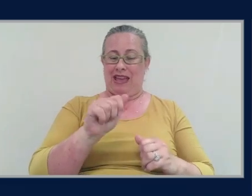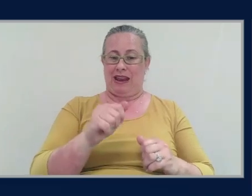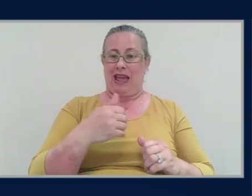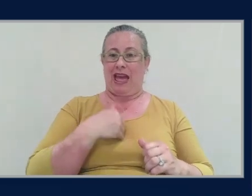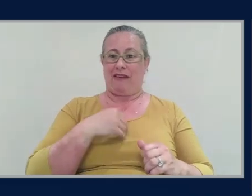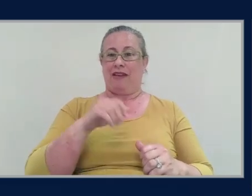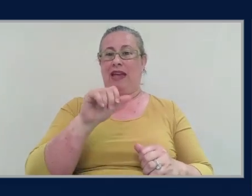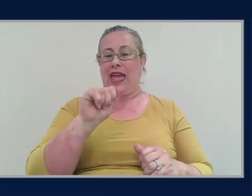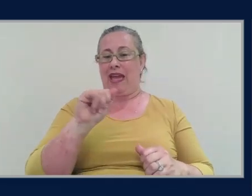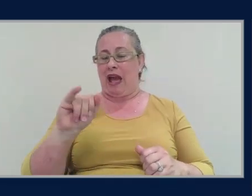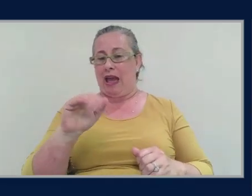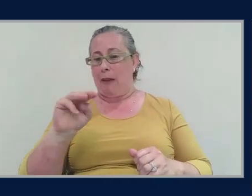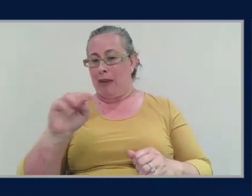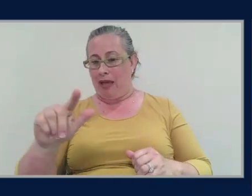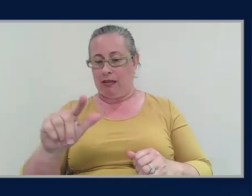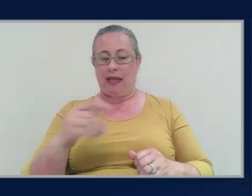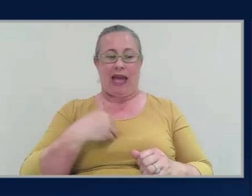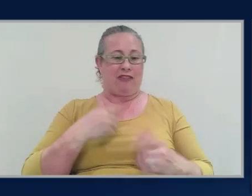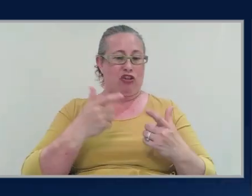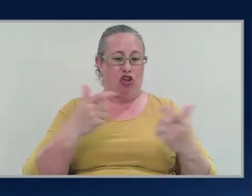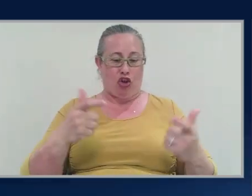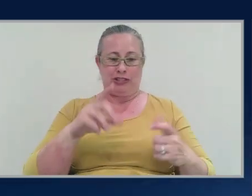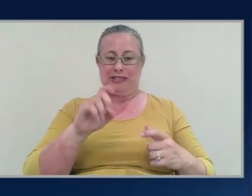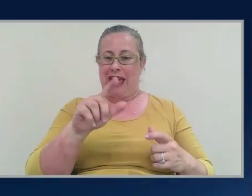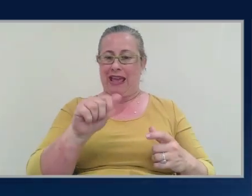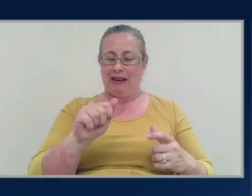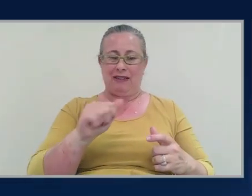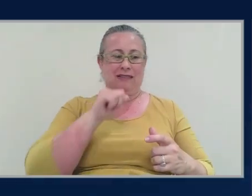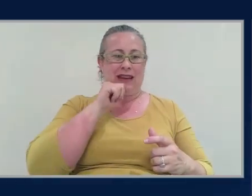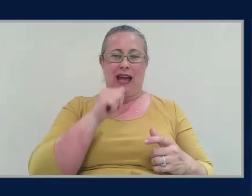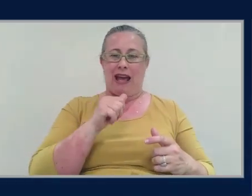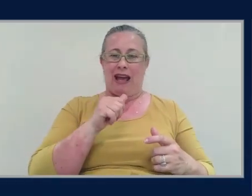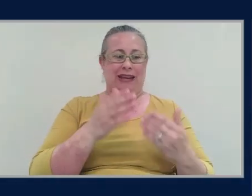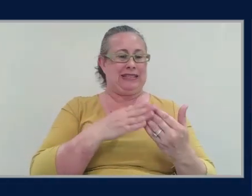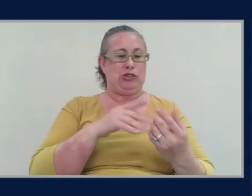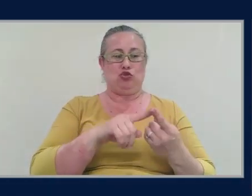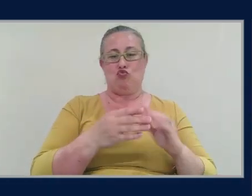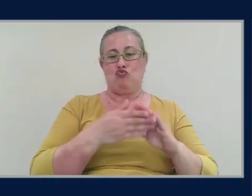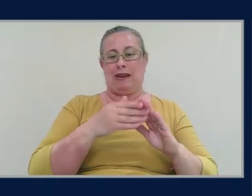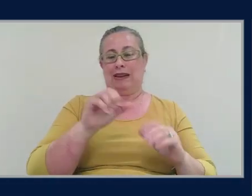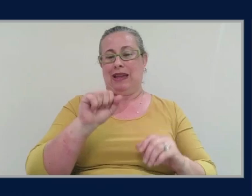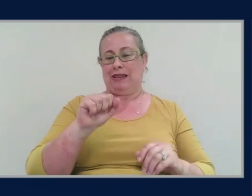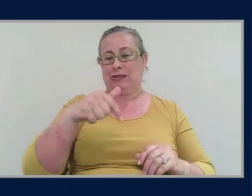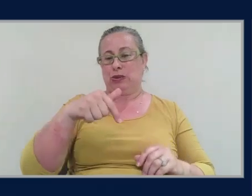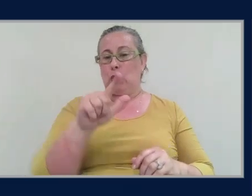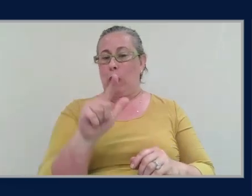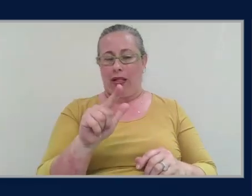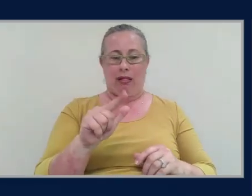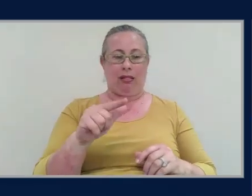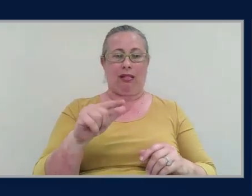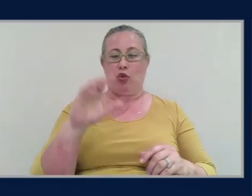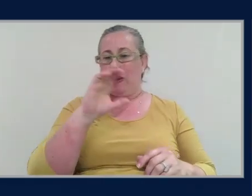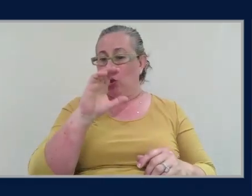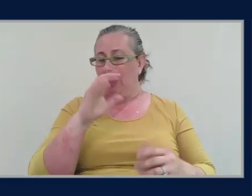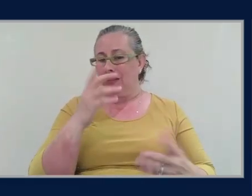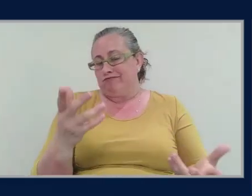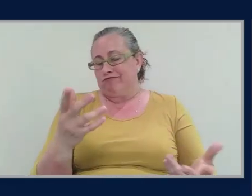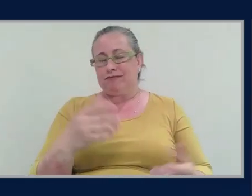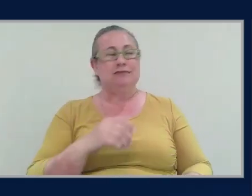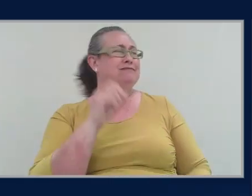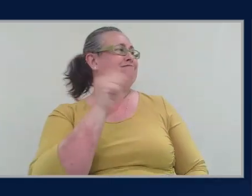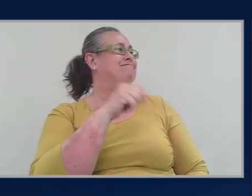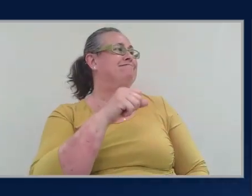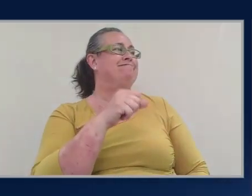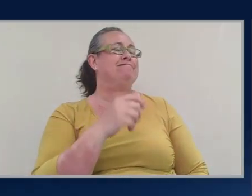set. It's not as easy to just run a SQL query, which we were talking, and get a result. So. Yeah, absolutely.